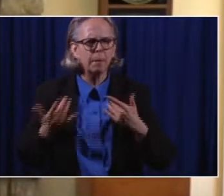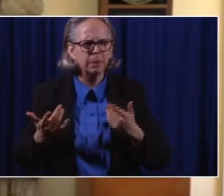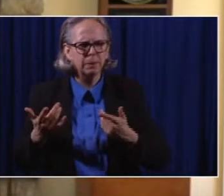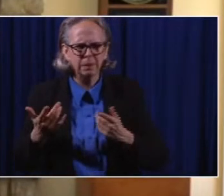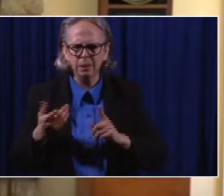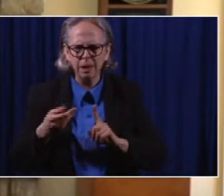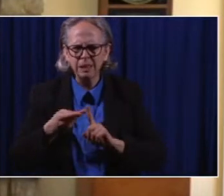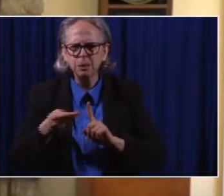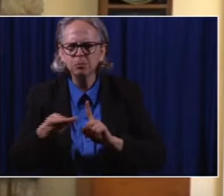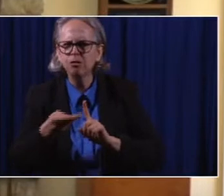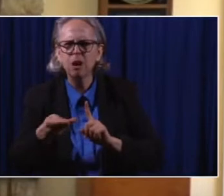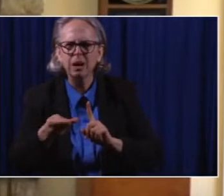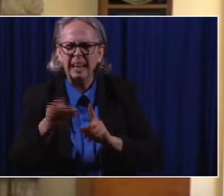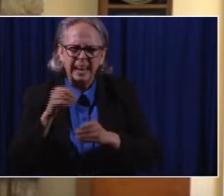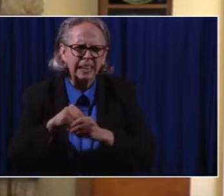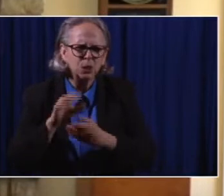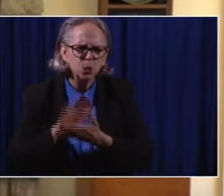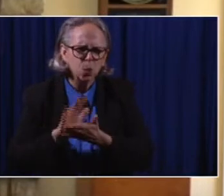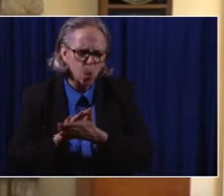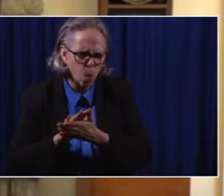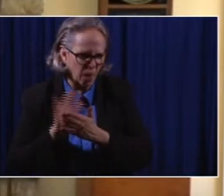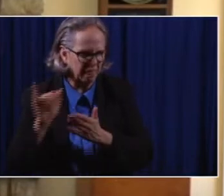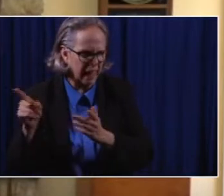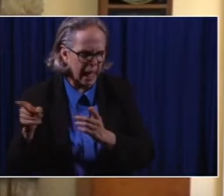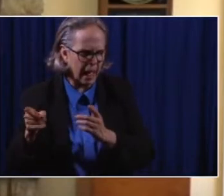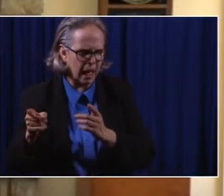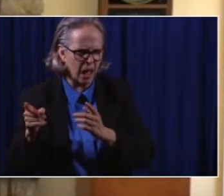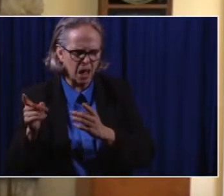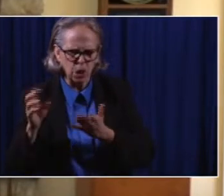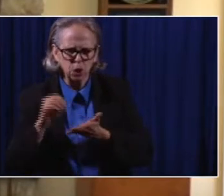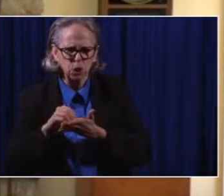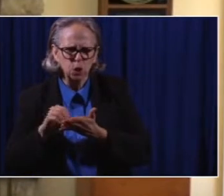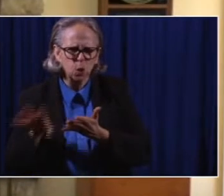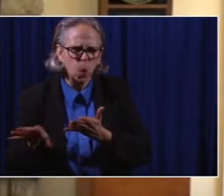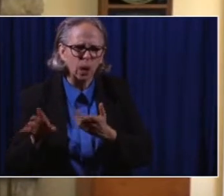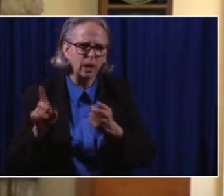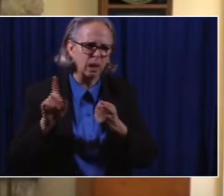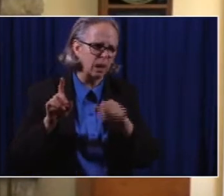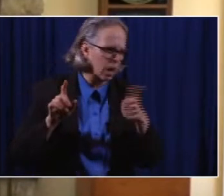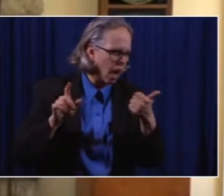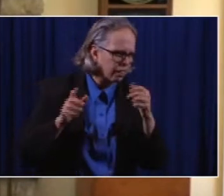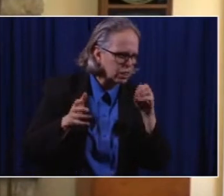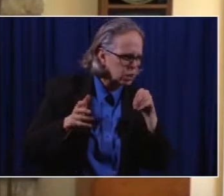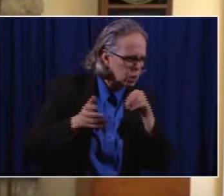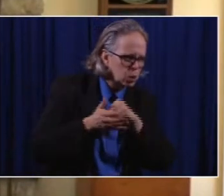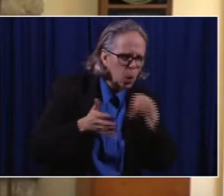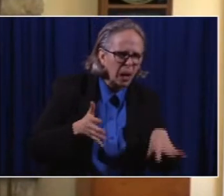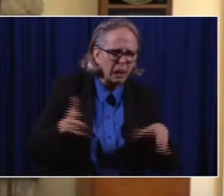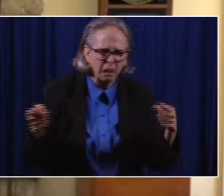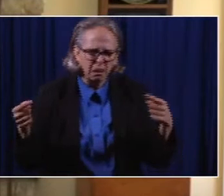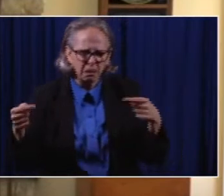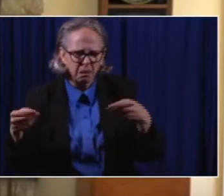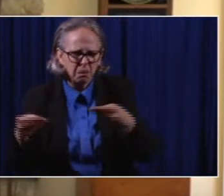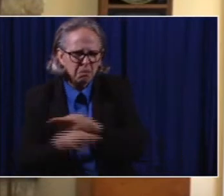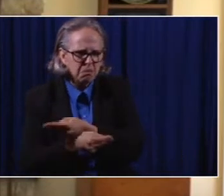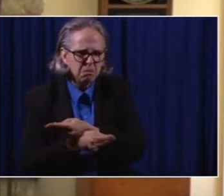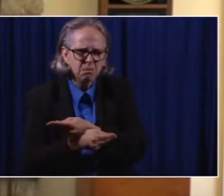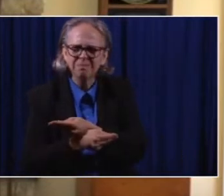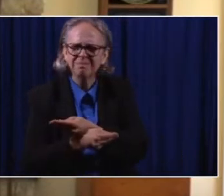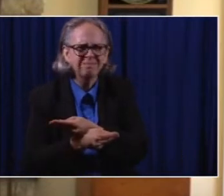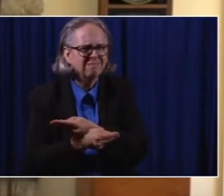in the classroom from one student to another, one student who has COVID to another student.